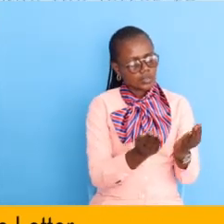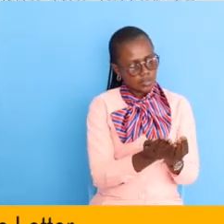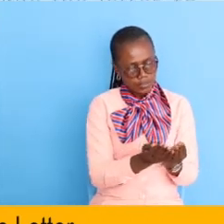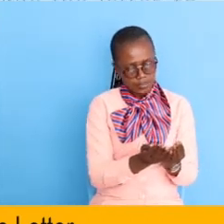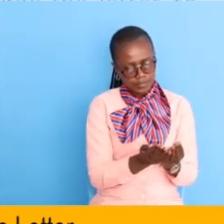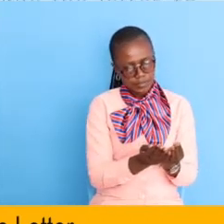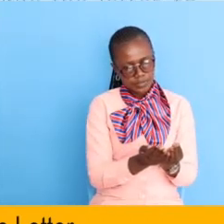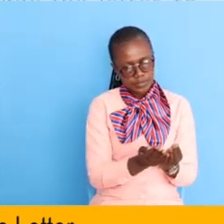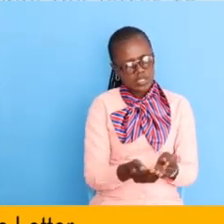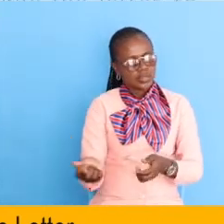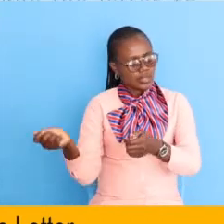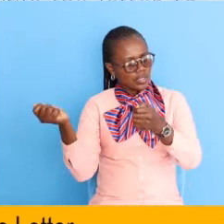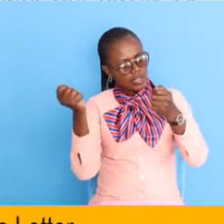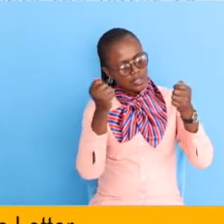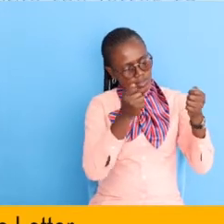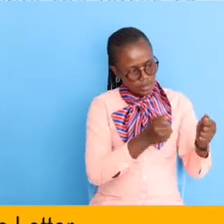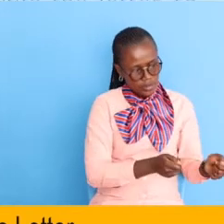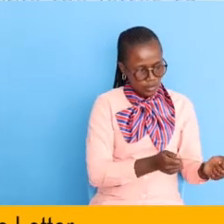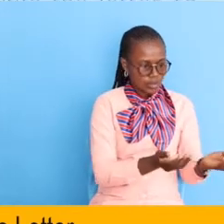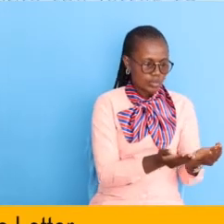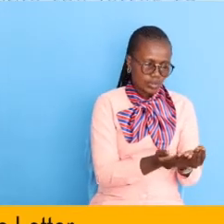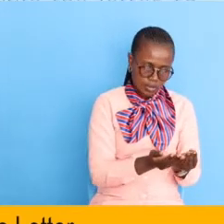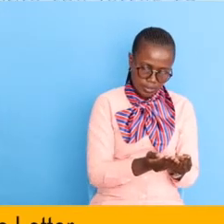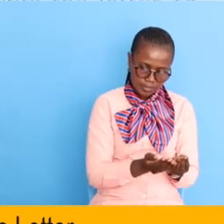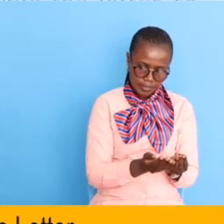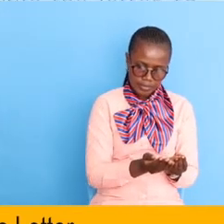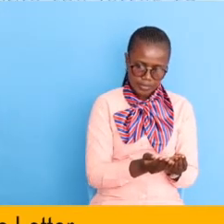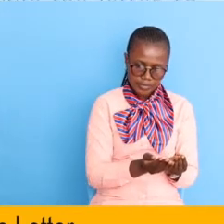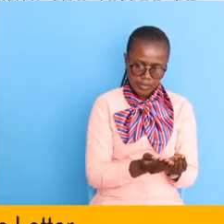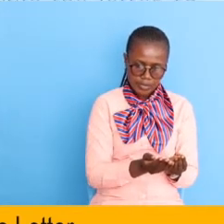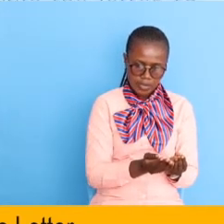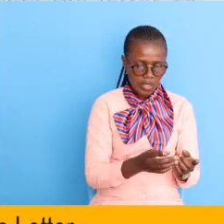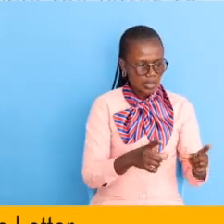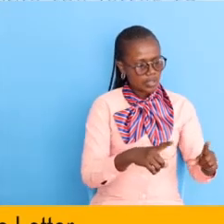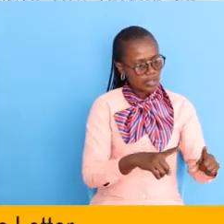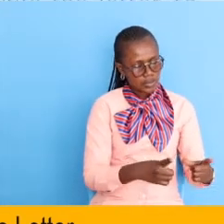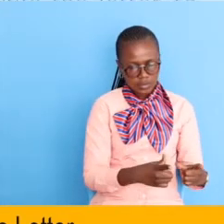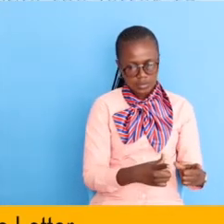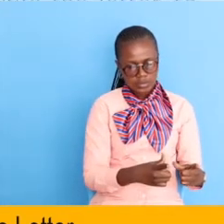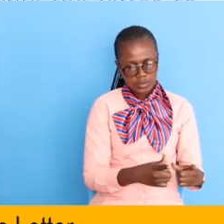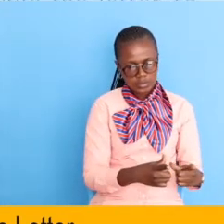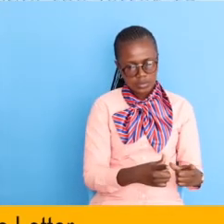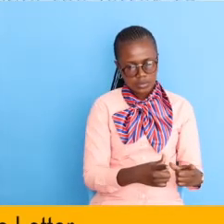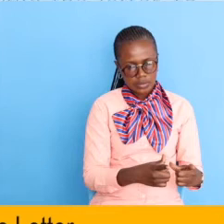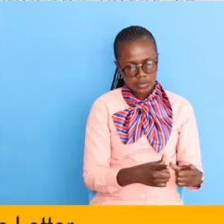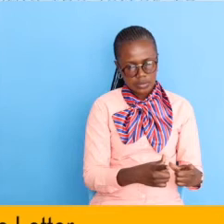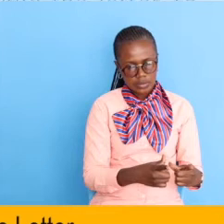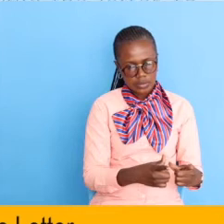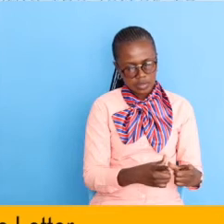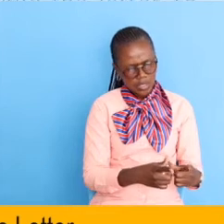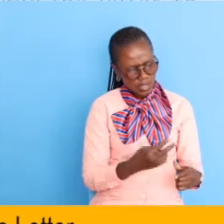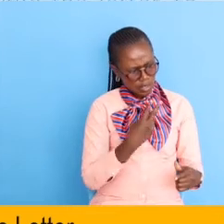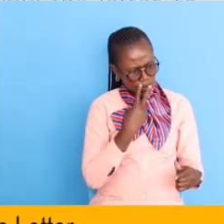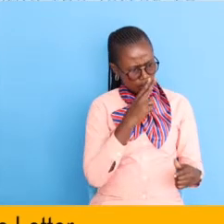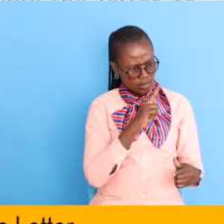stationaries were brought to his destination. But unfortunately, when he started looking at